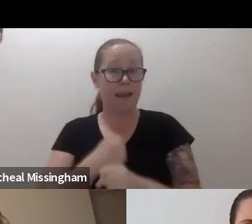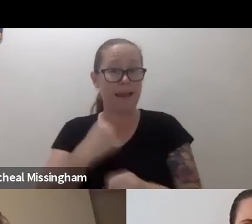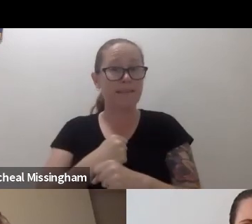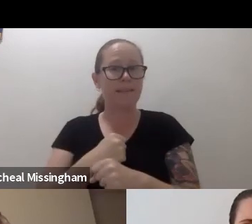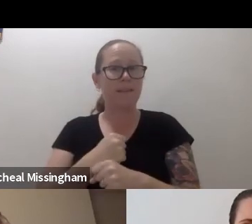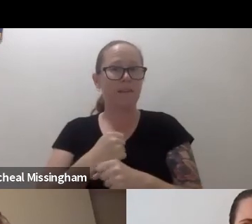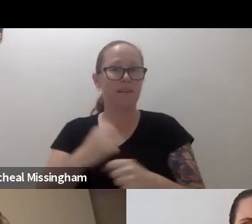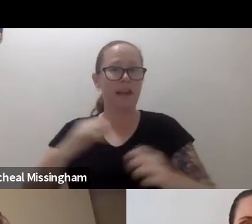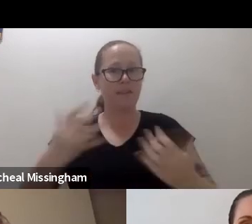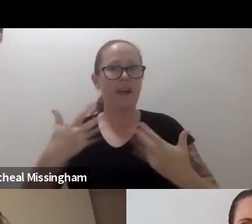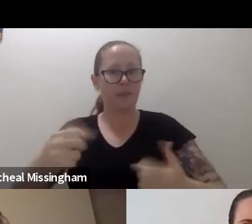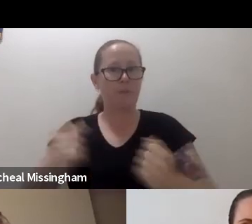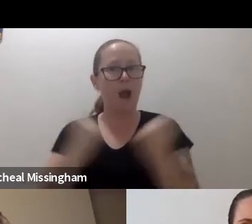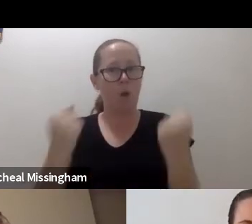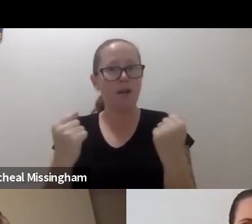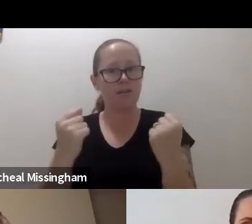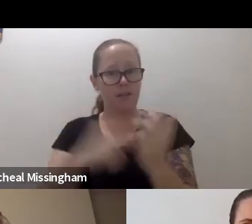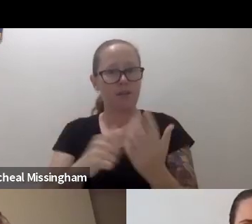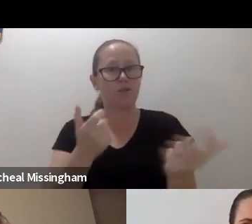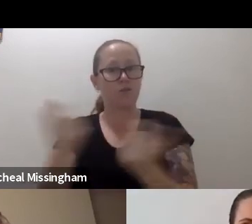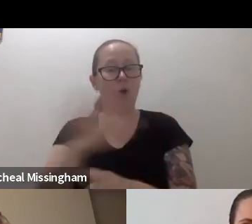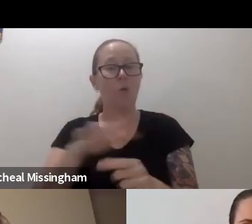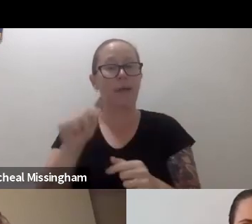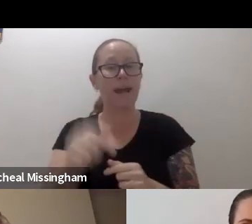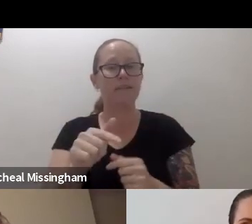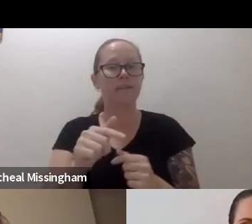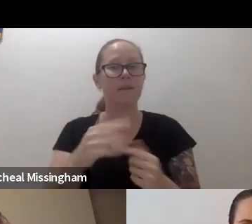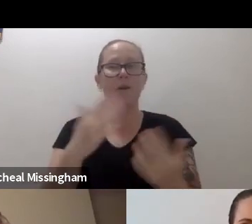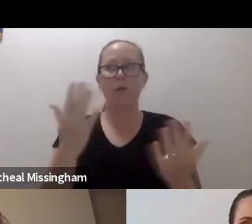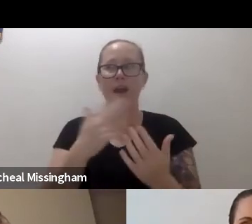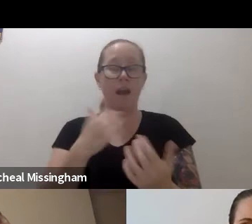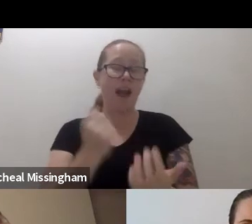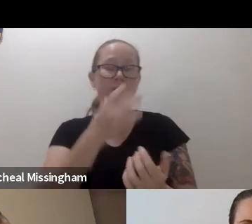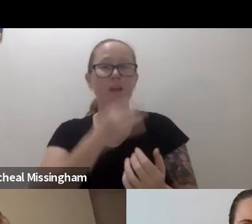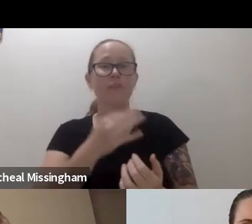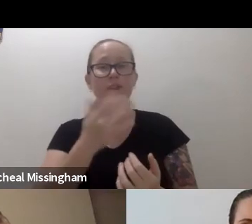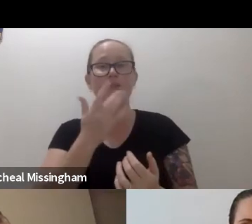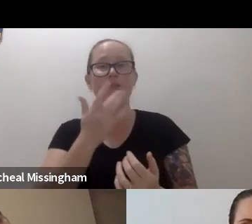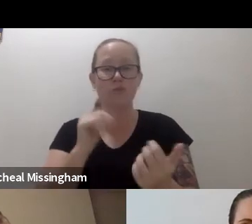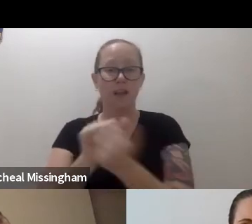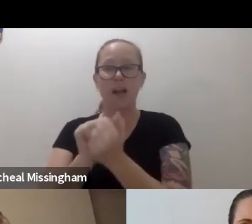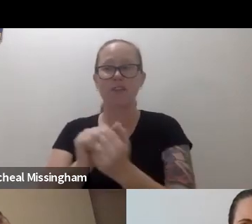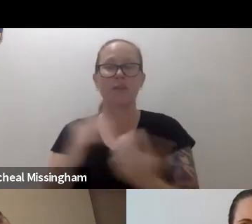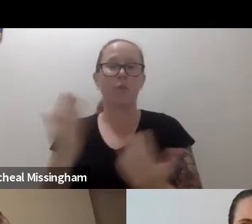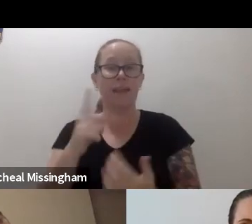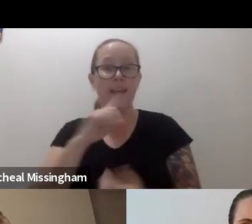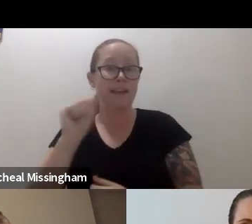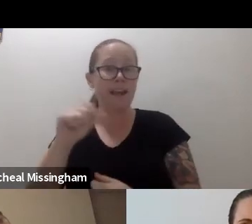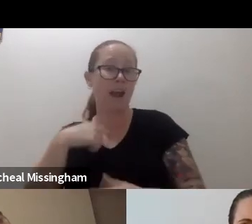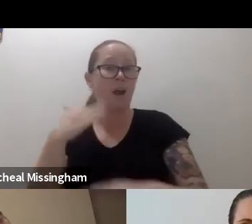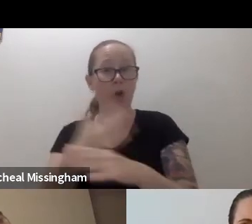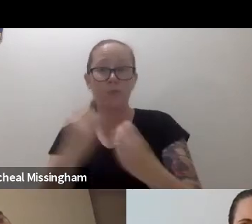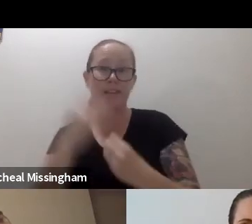decision making. They give us the power to control all that. Where I have quite a few both allyship where they